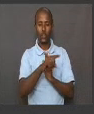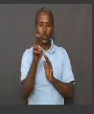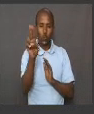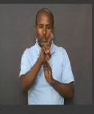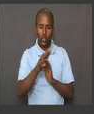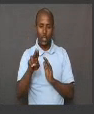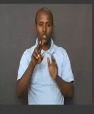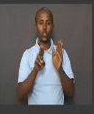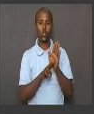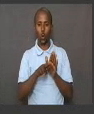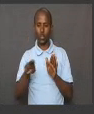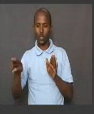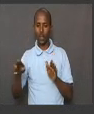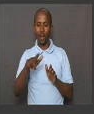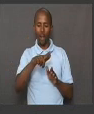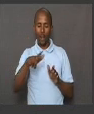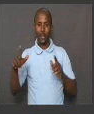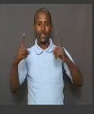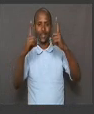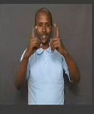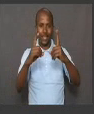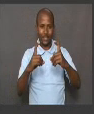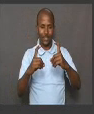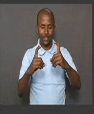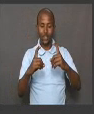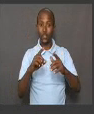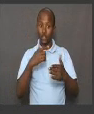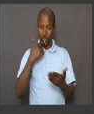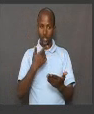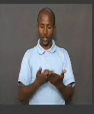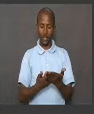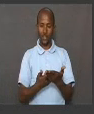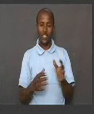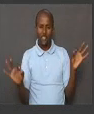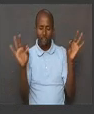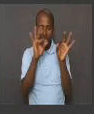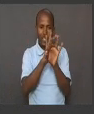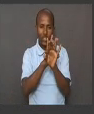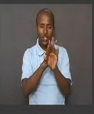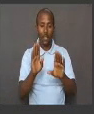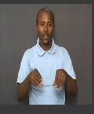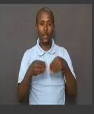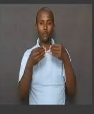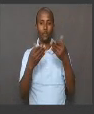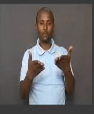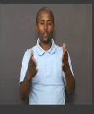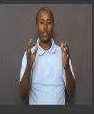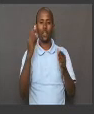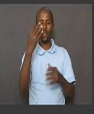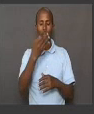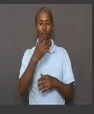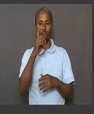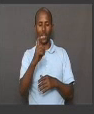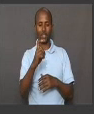the horizontal line test, let us check whether the function given by f